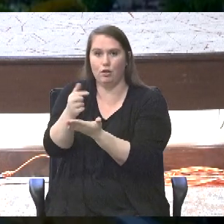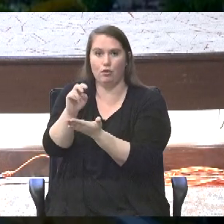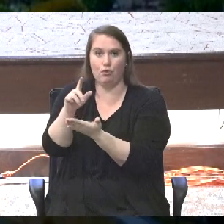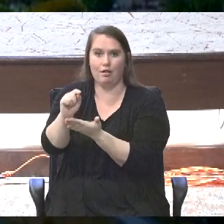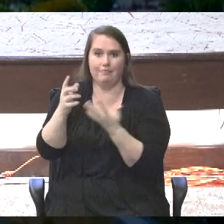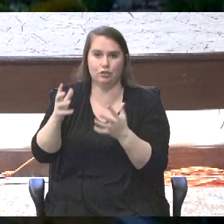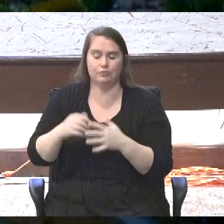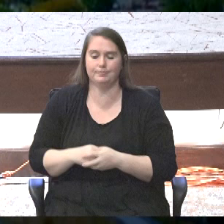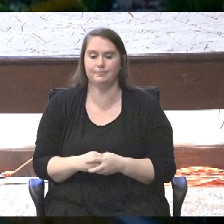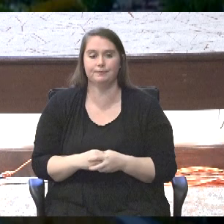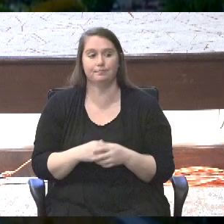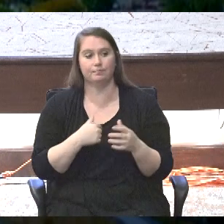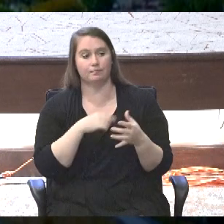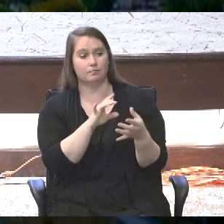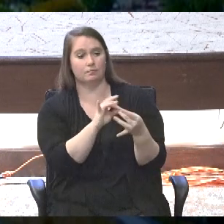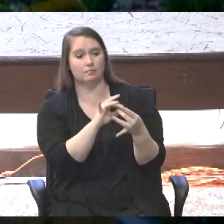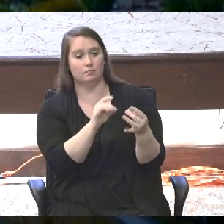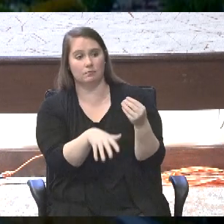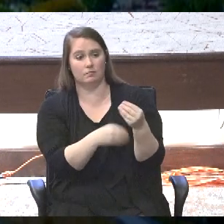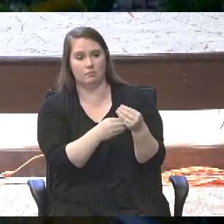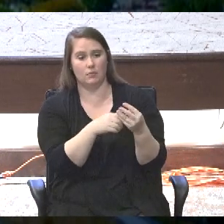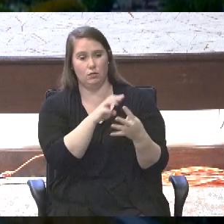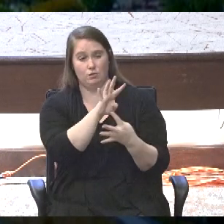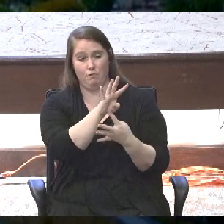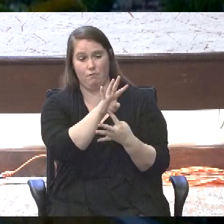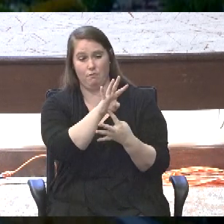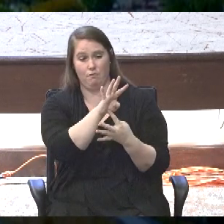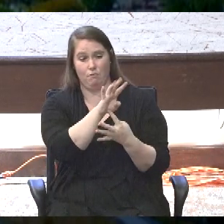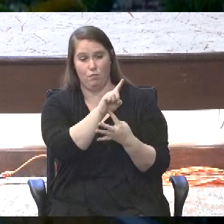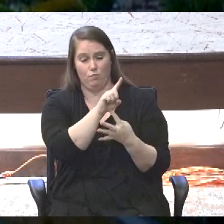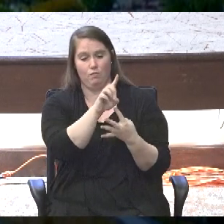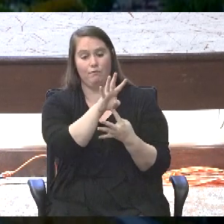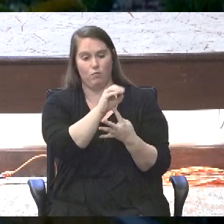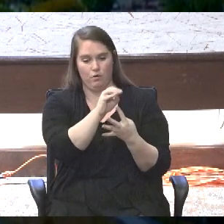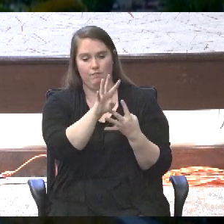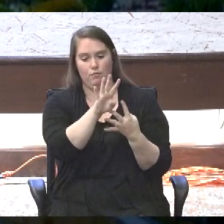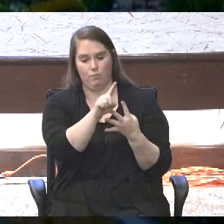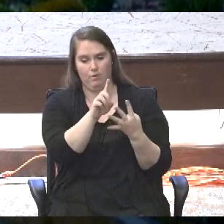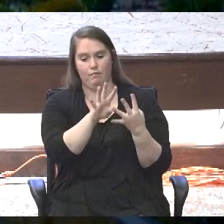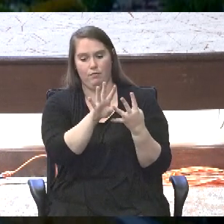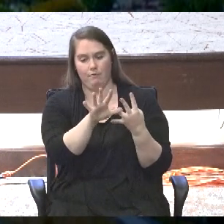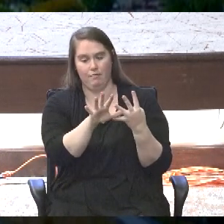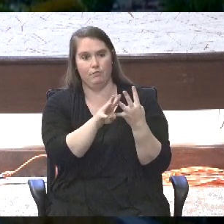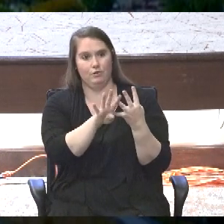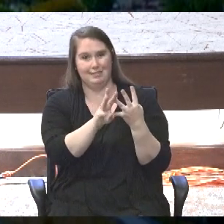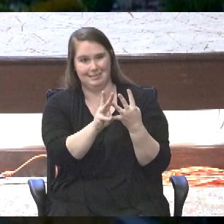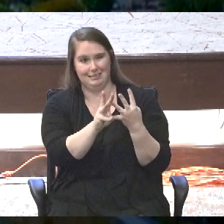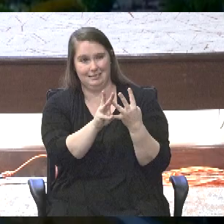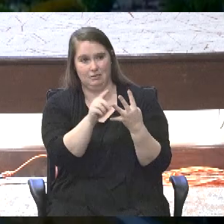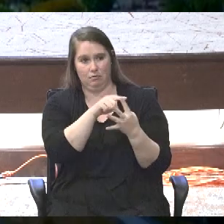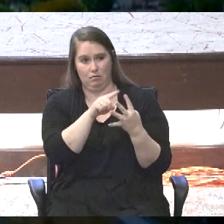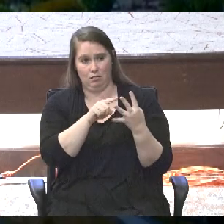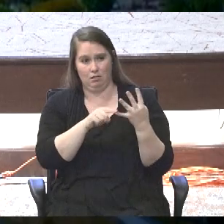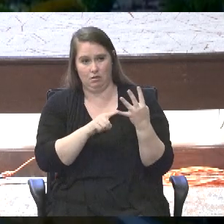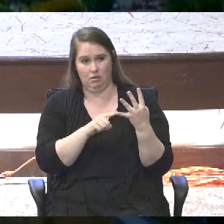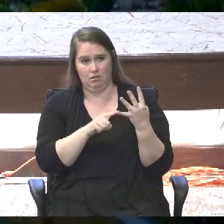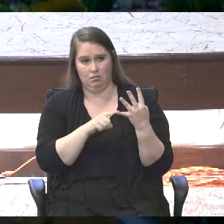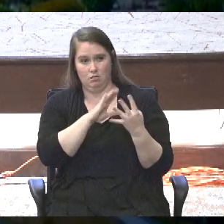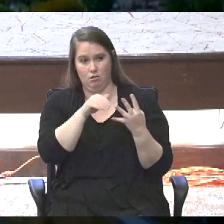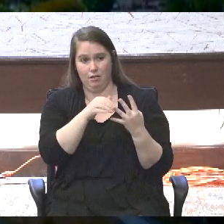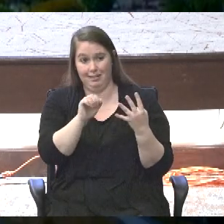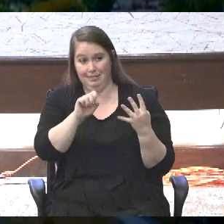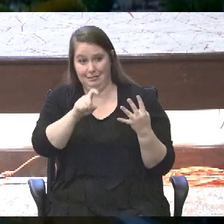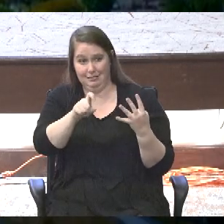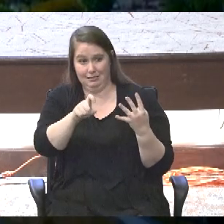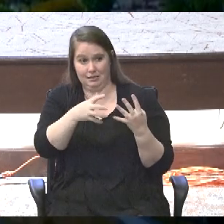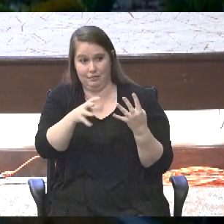I'll comment on those. Are you talking about 45 and 46? And then also I'm flipping down to the TxDOT